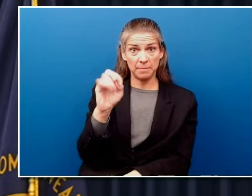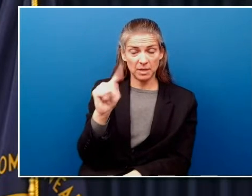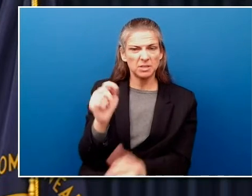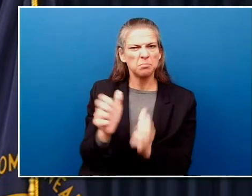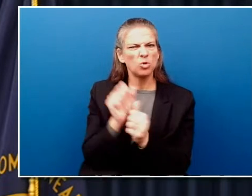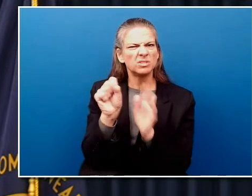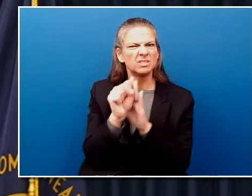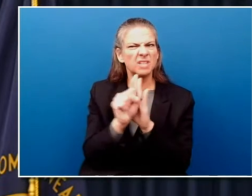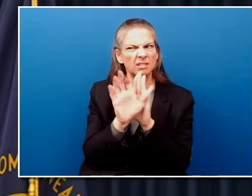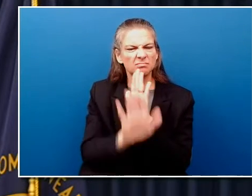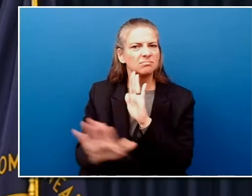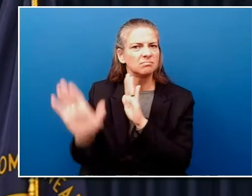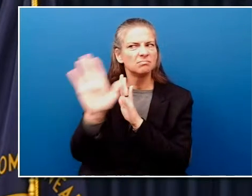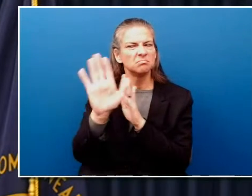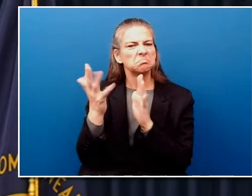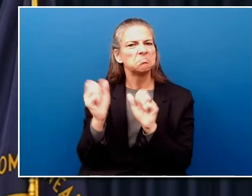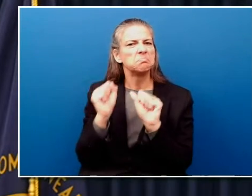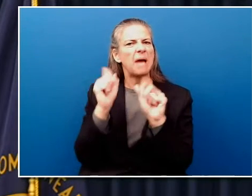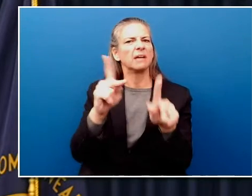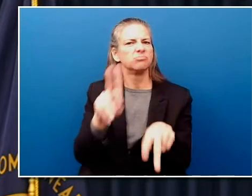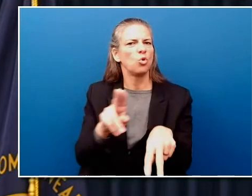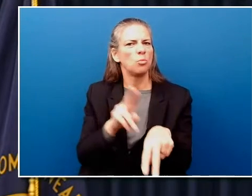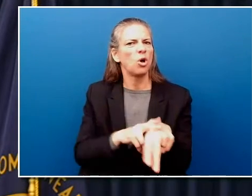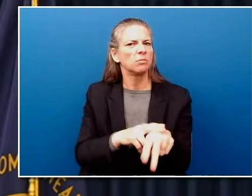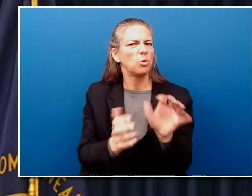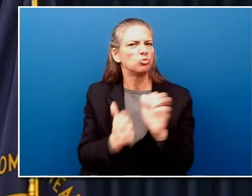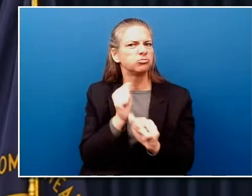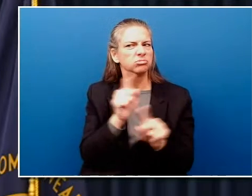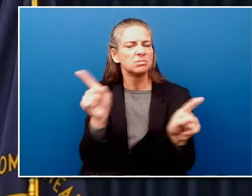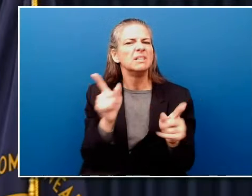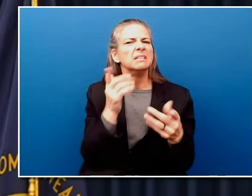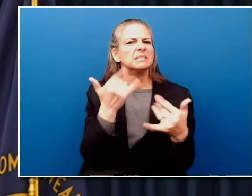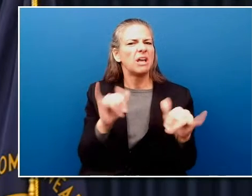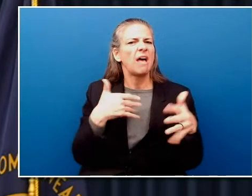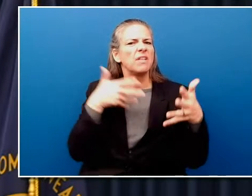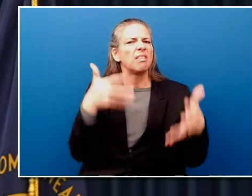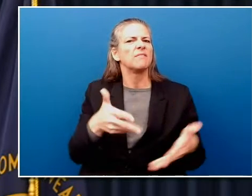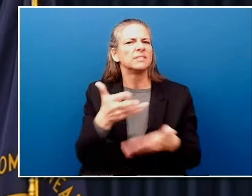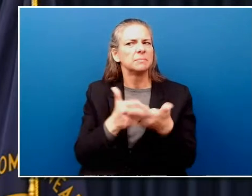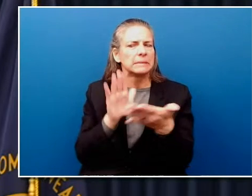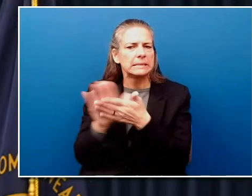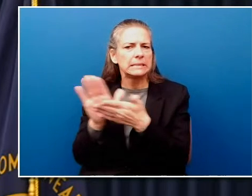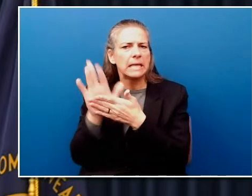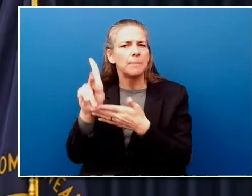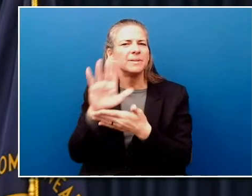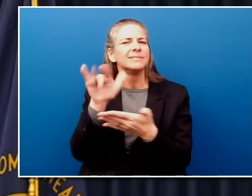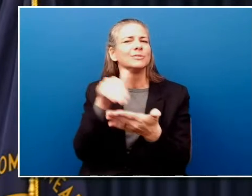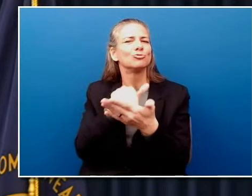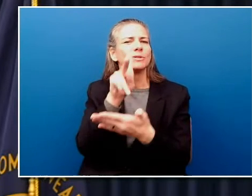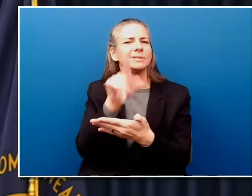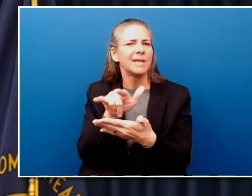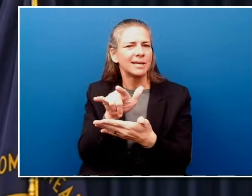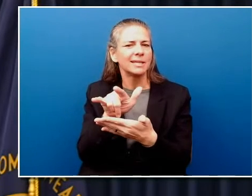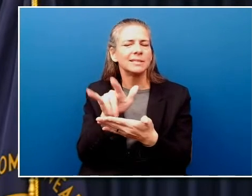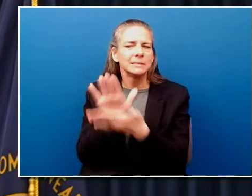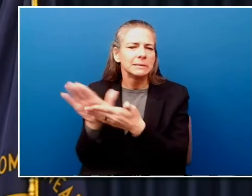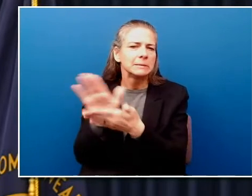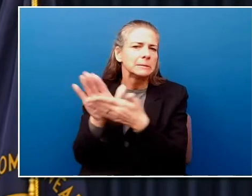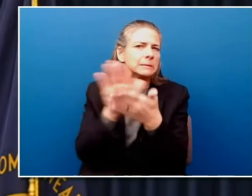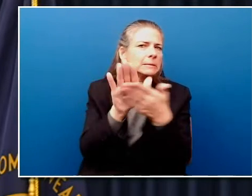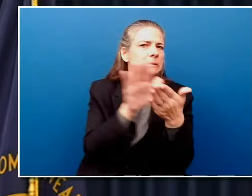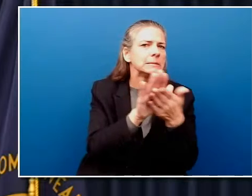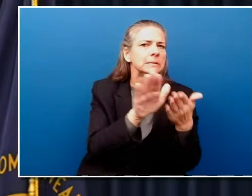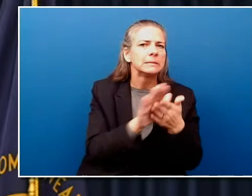resumed normal operations. Some cleanup activities are underway in portions of central Kentucky to move storm debris along